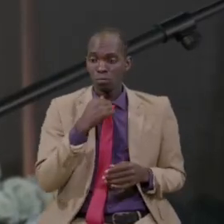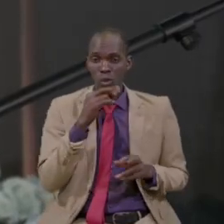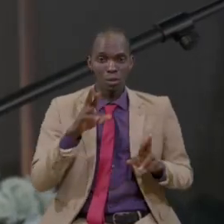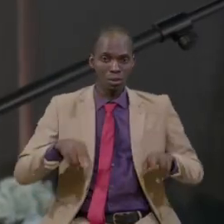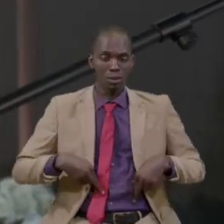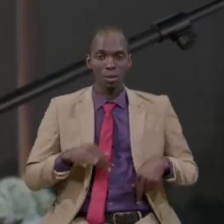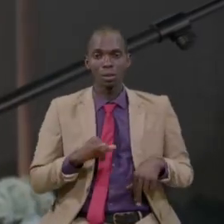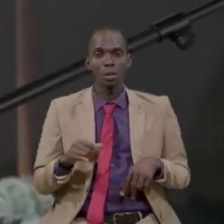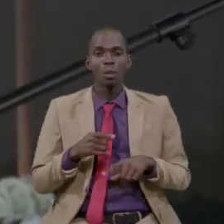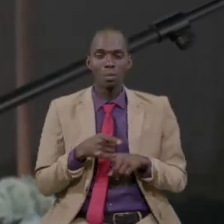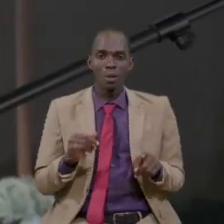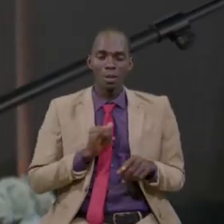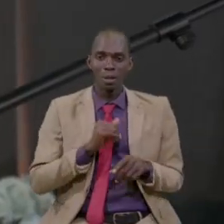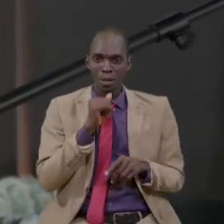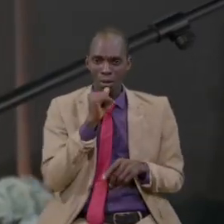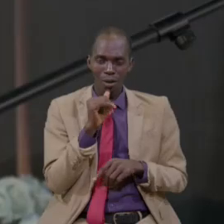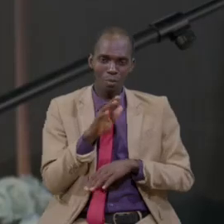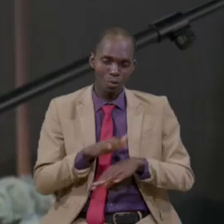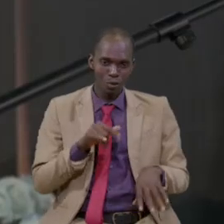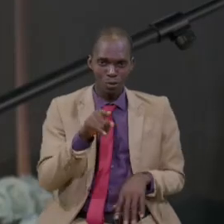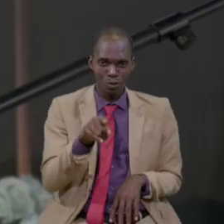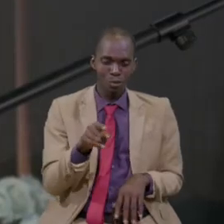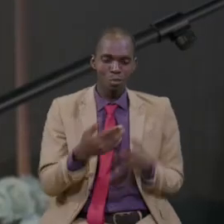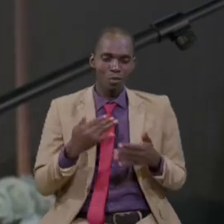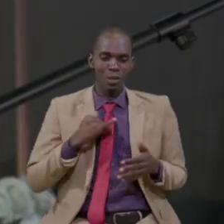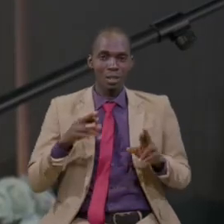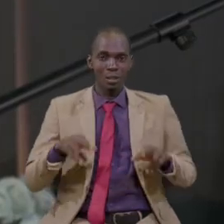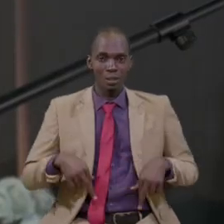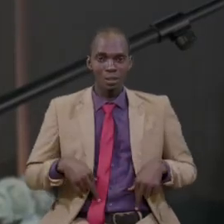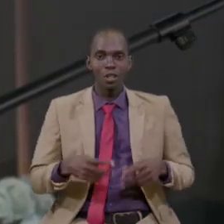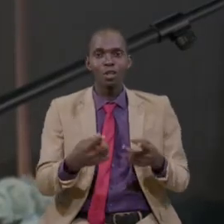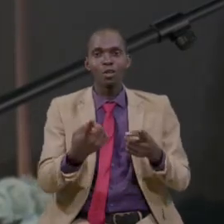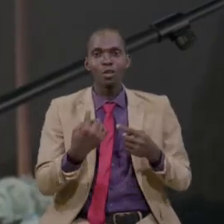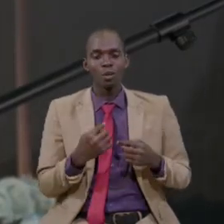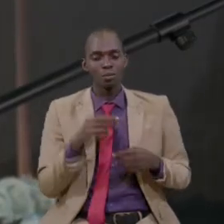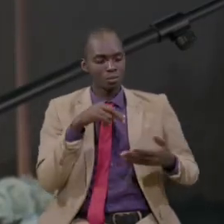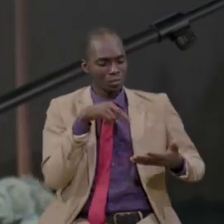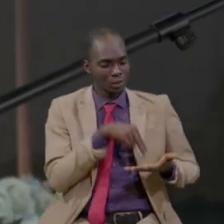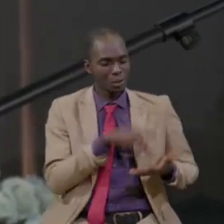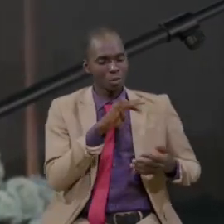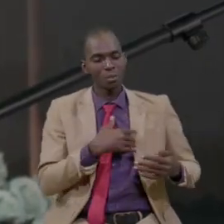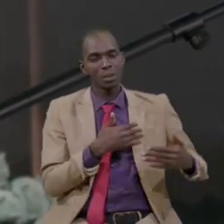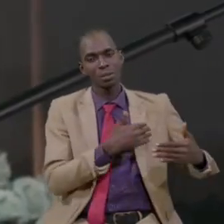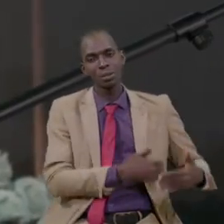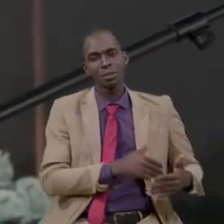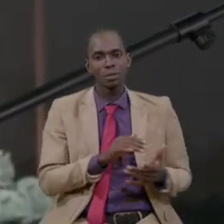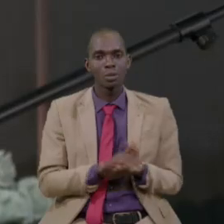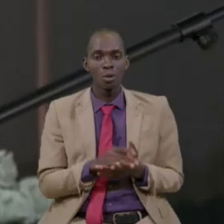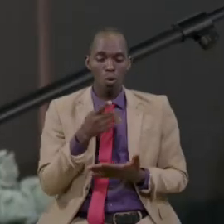retire. Come, stay by my side. What the Lord has done